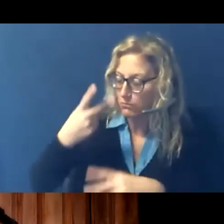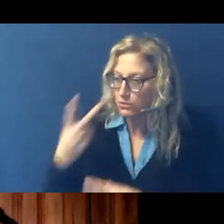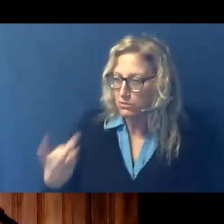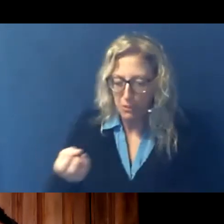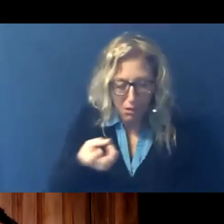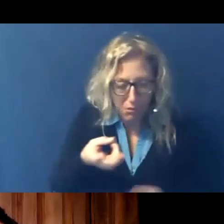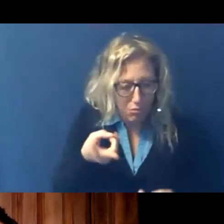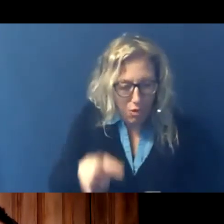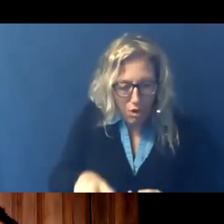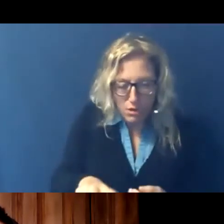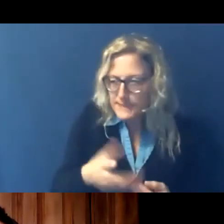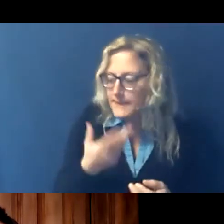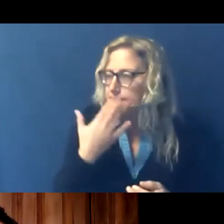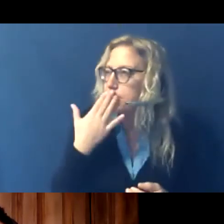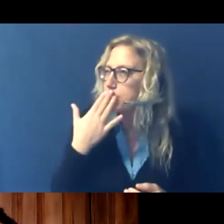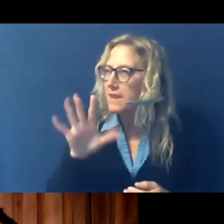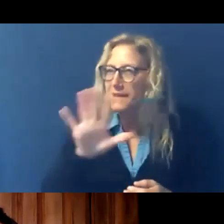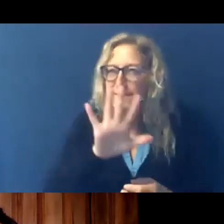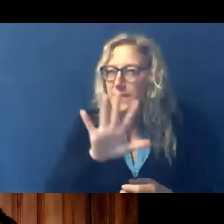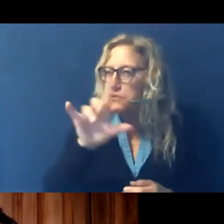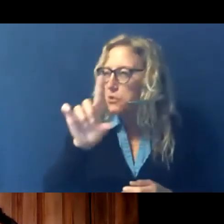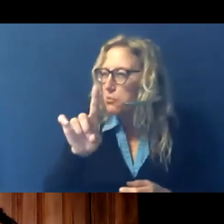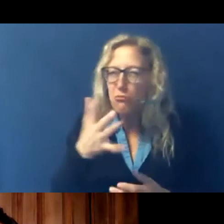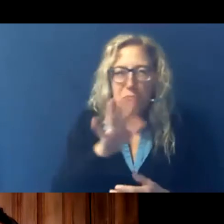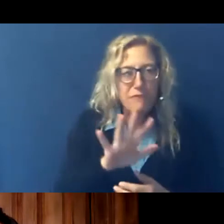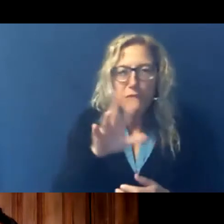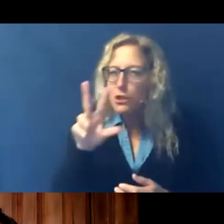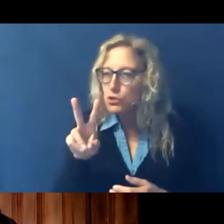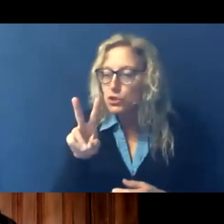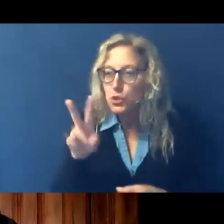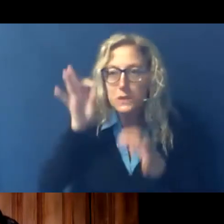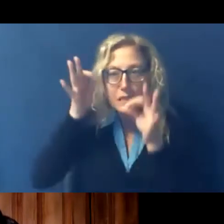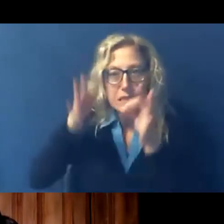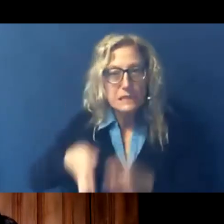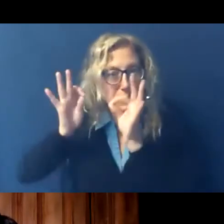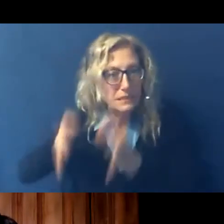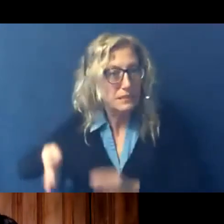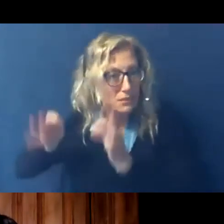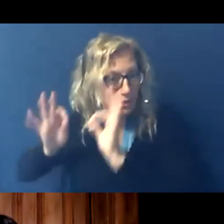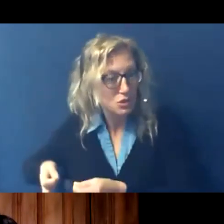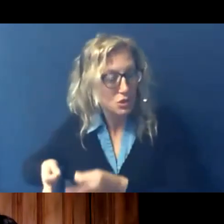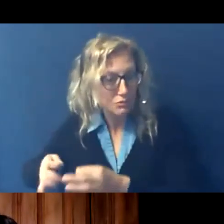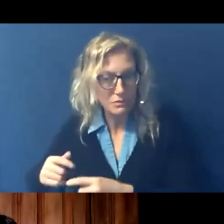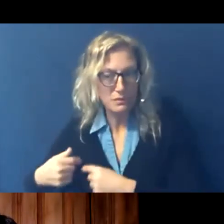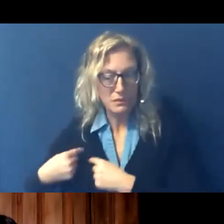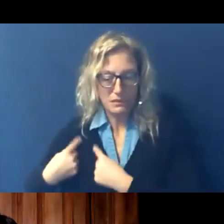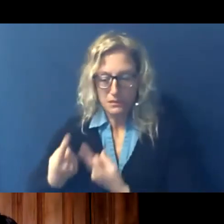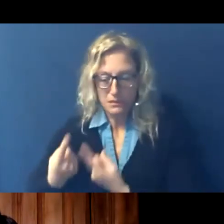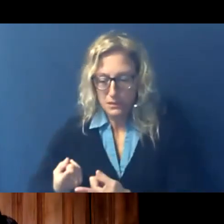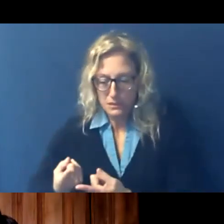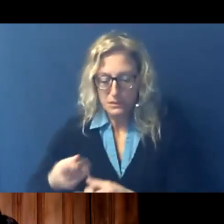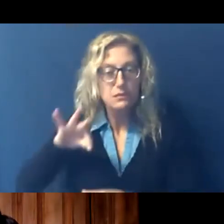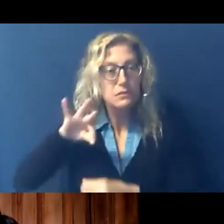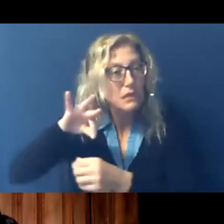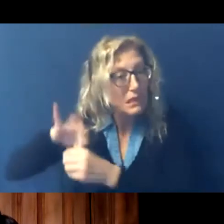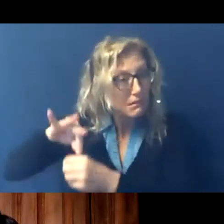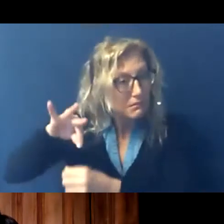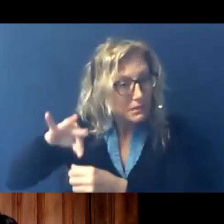lost something like 51 or 52 decisions since the